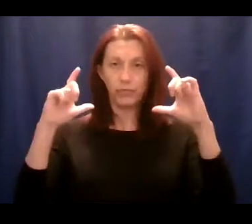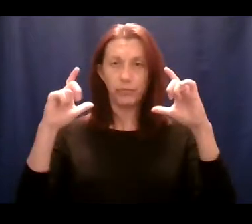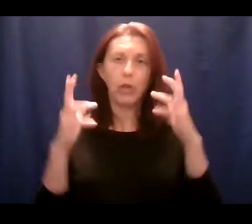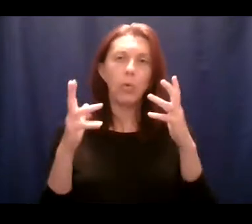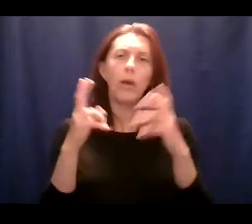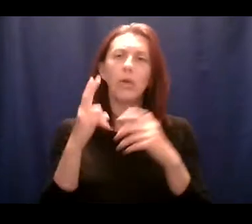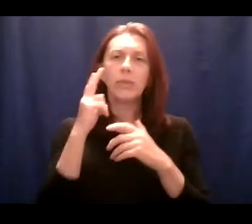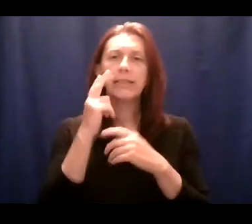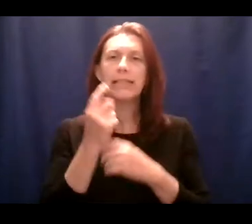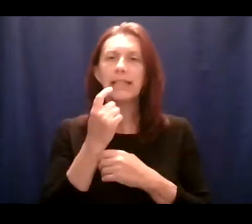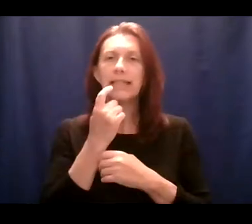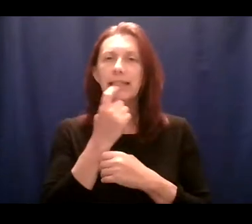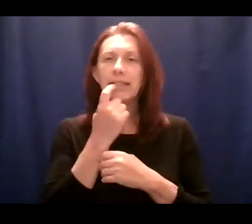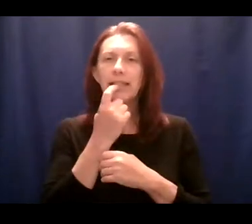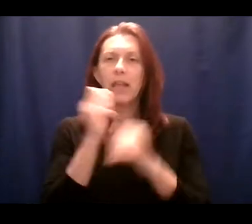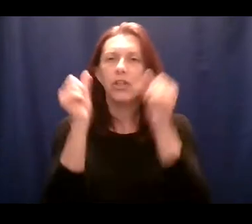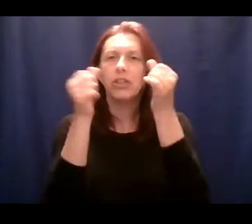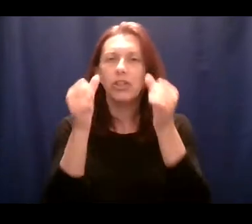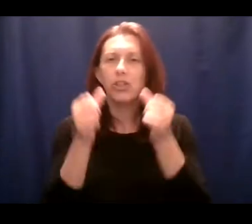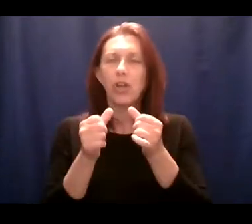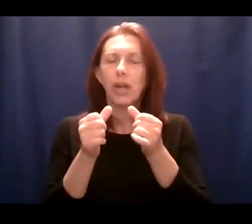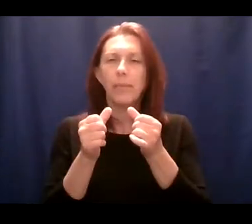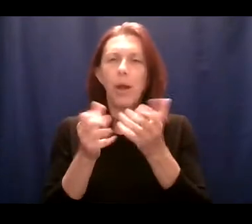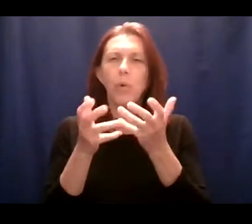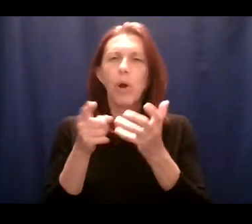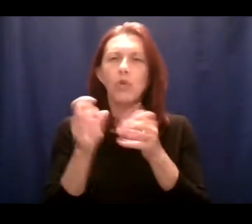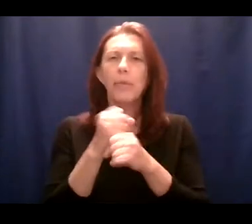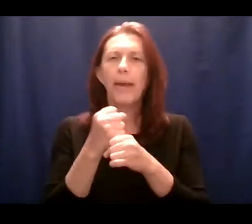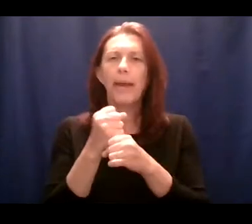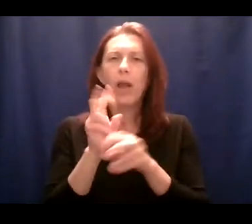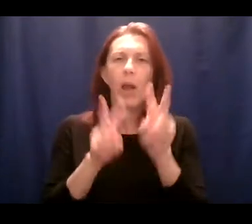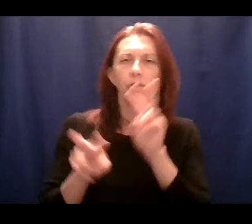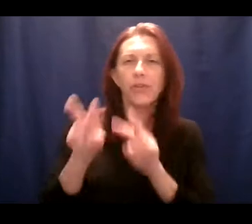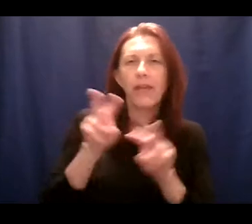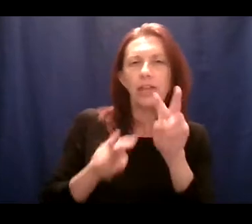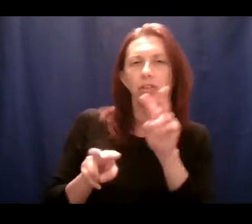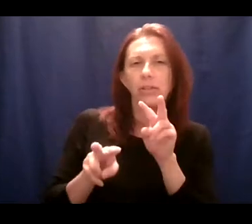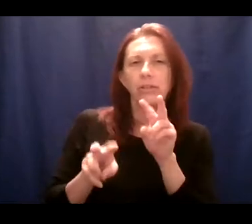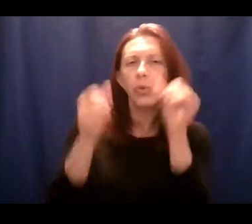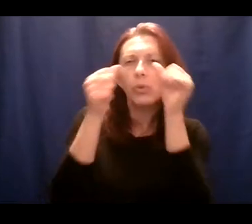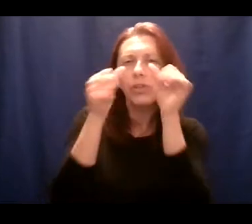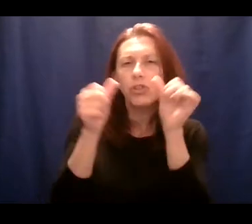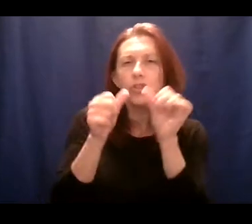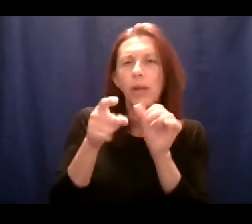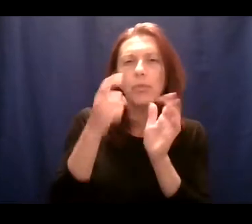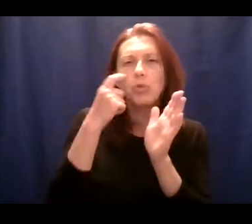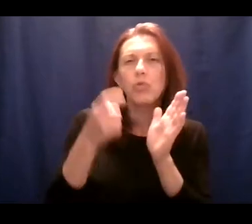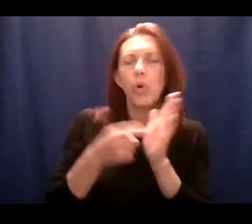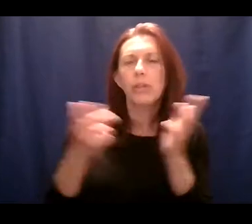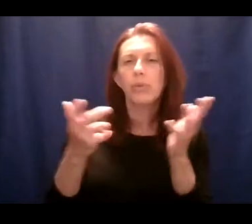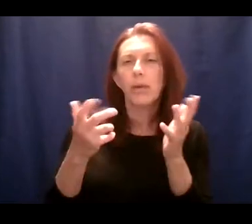you to make some observations. There we go. What shapes do you notice?